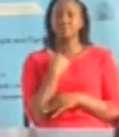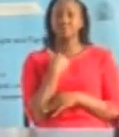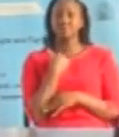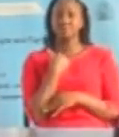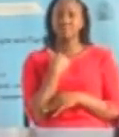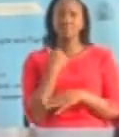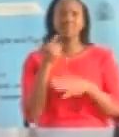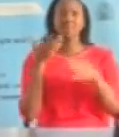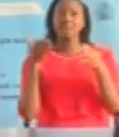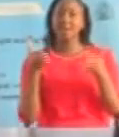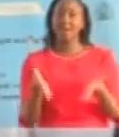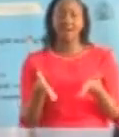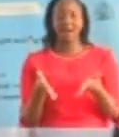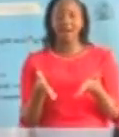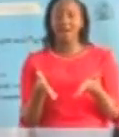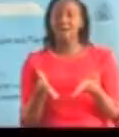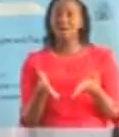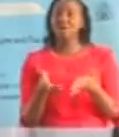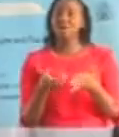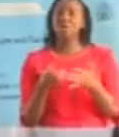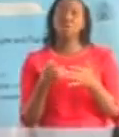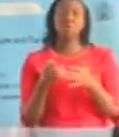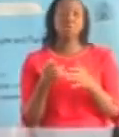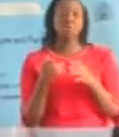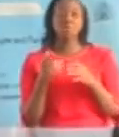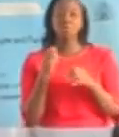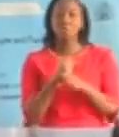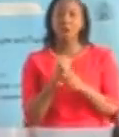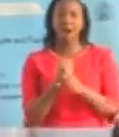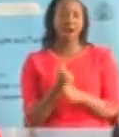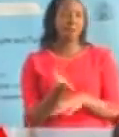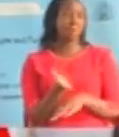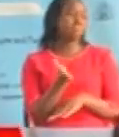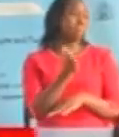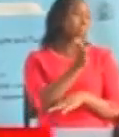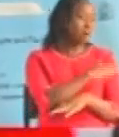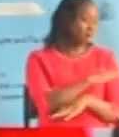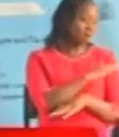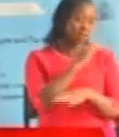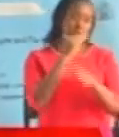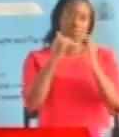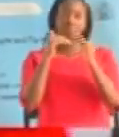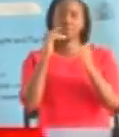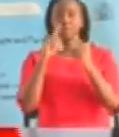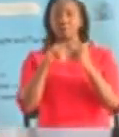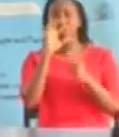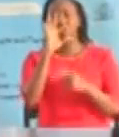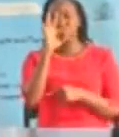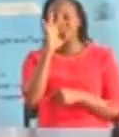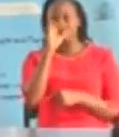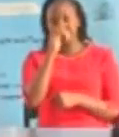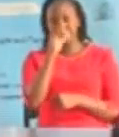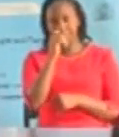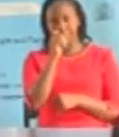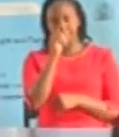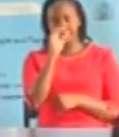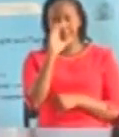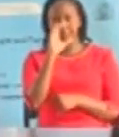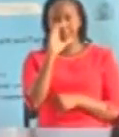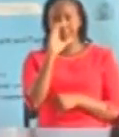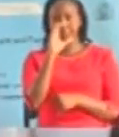We have now started a march to return the university to the faculty, Madam Chancellor. On curriculum